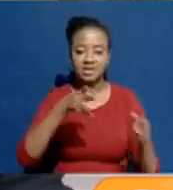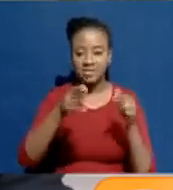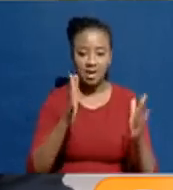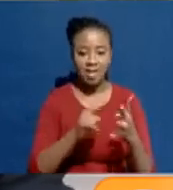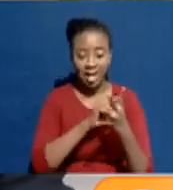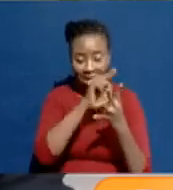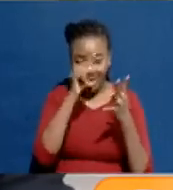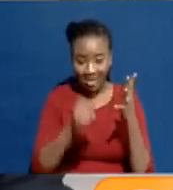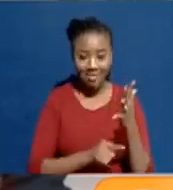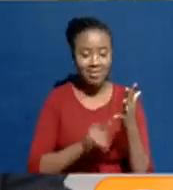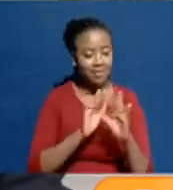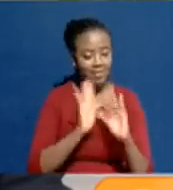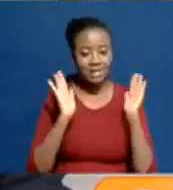simplest